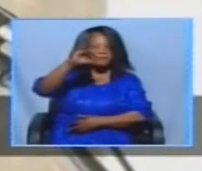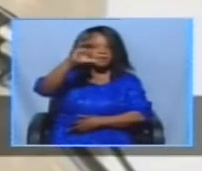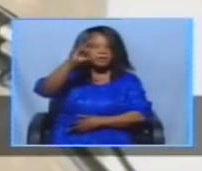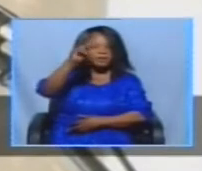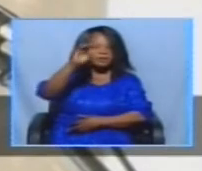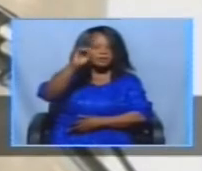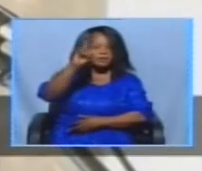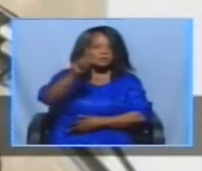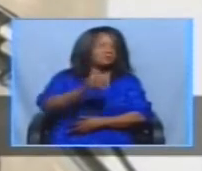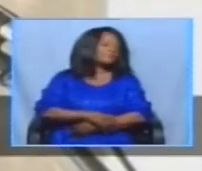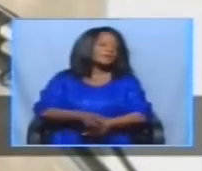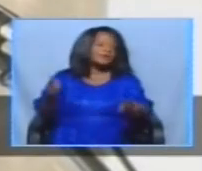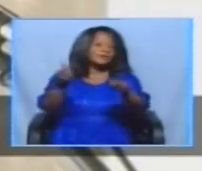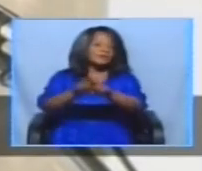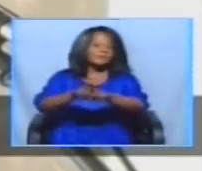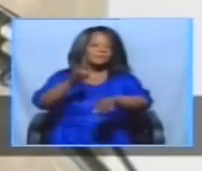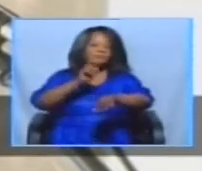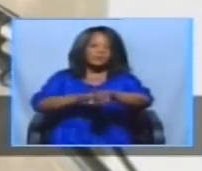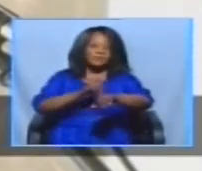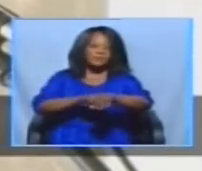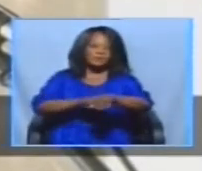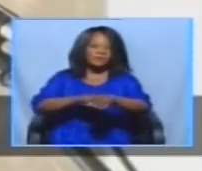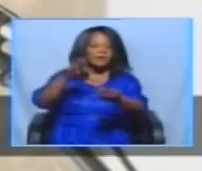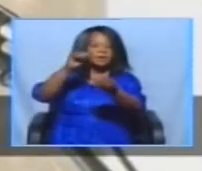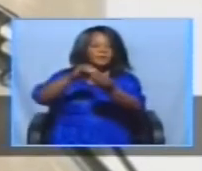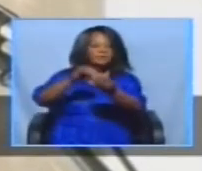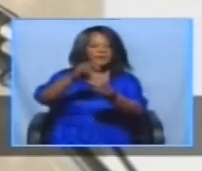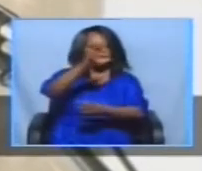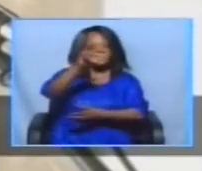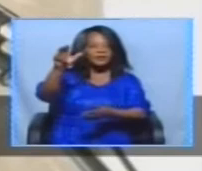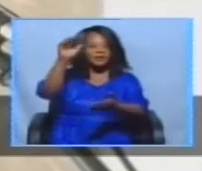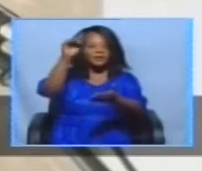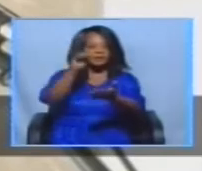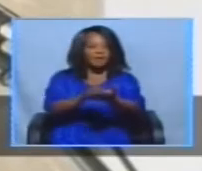2016. Over the same period, Honourable Minister, a total of